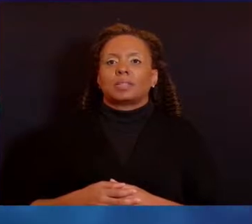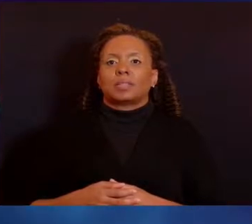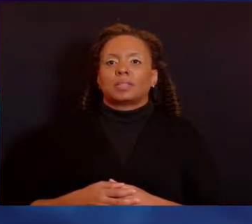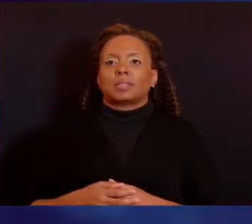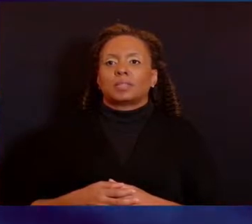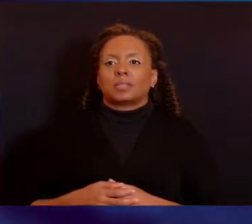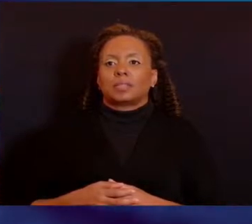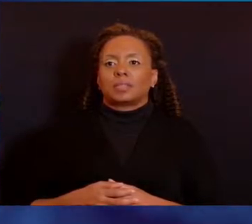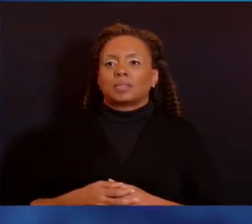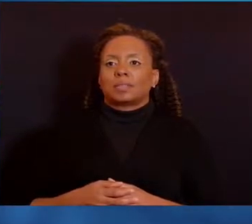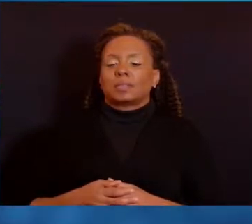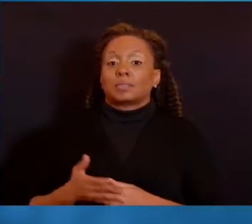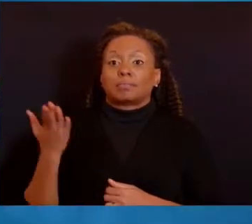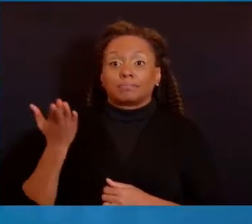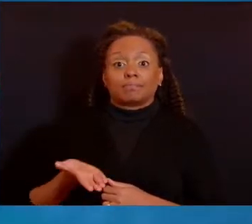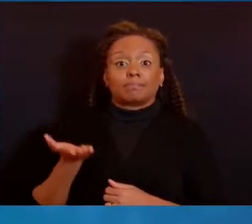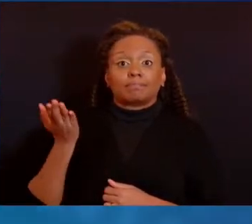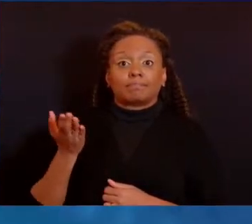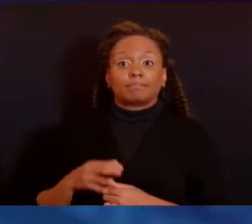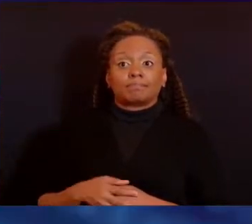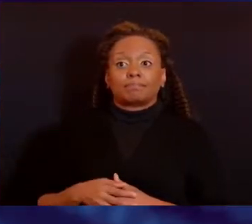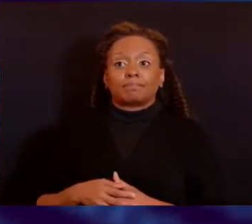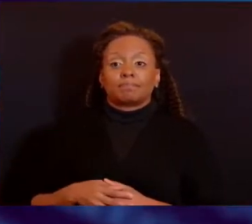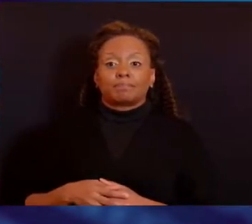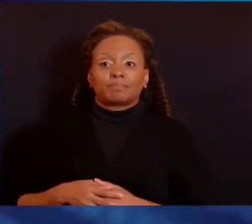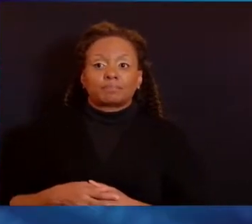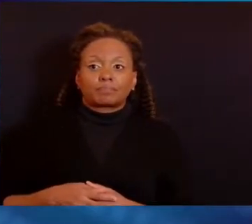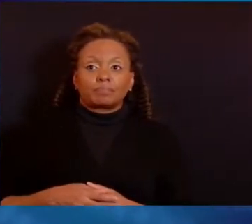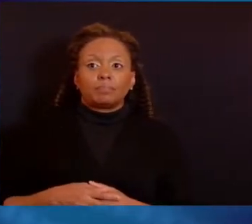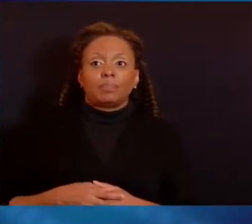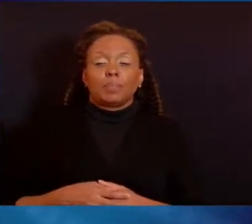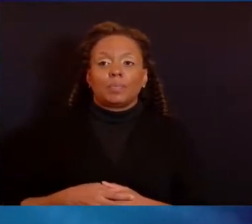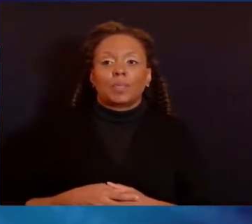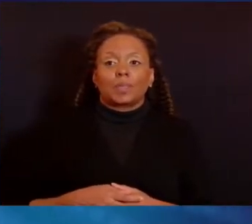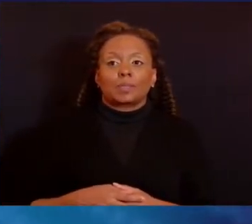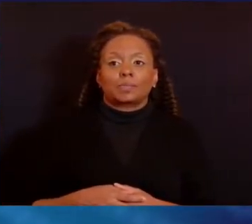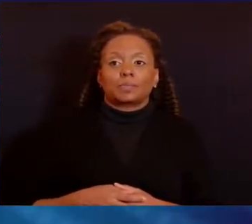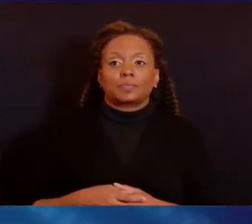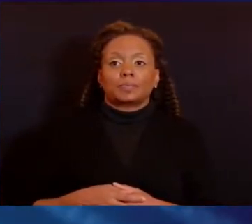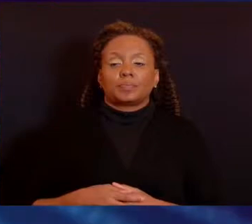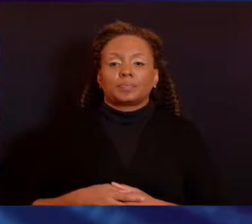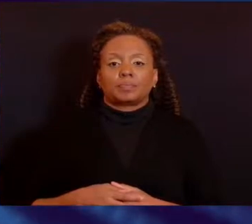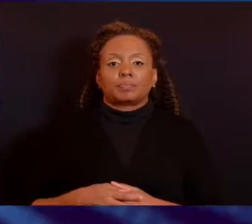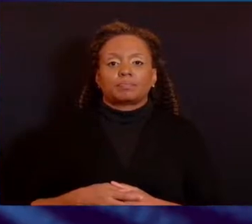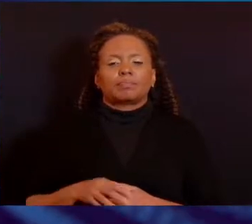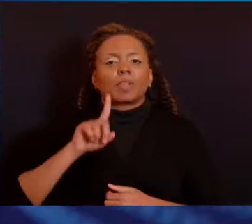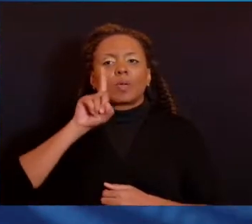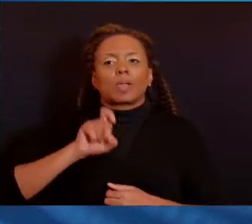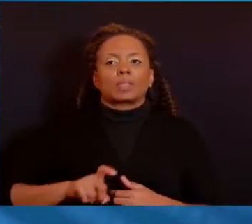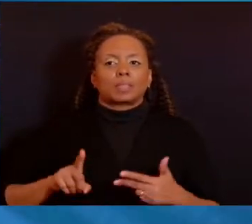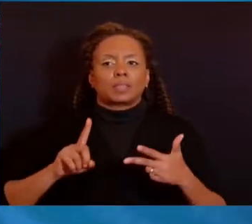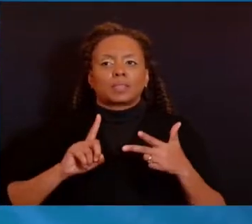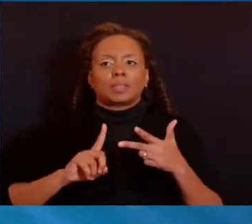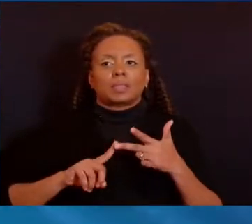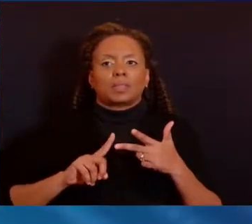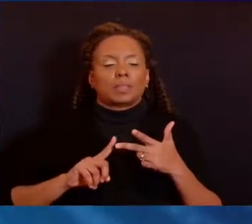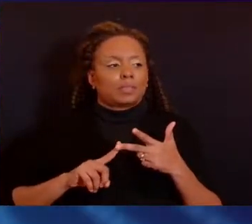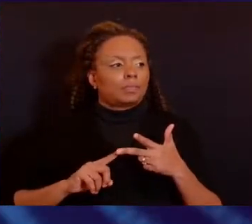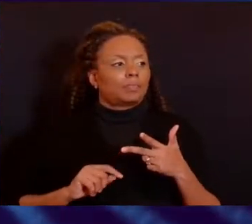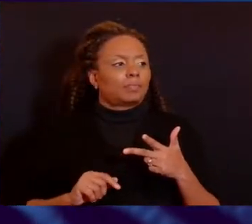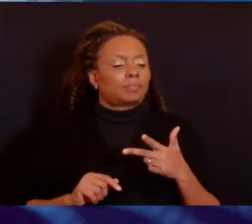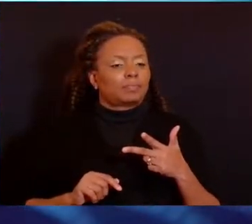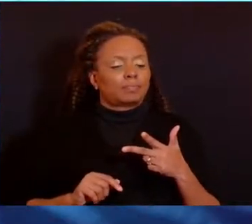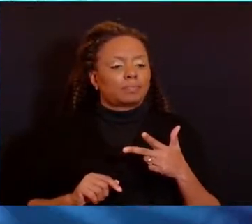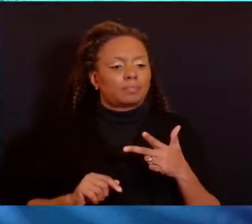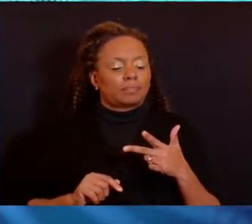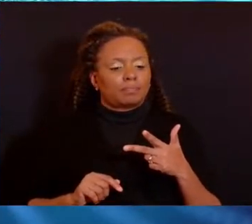Kareem. Go ahead. Yeah, I had a question for Minister Gooding-Edghill as well. And again, the Prime Minister made mention